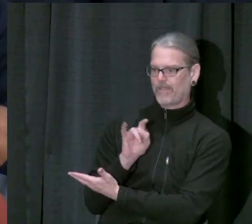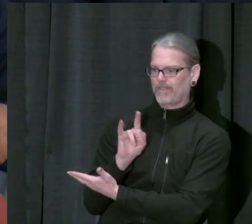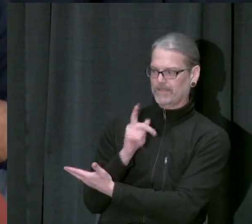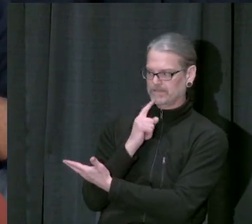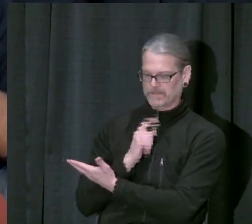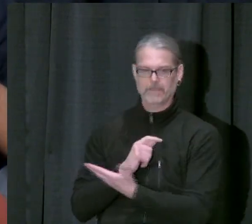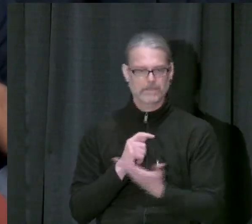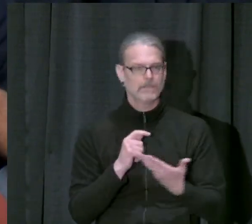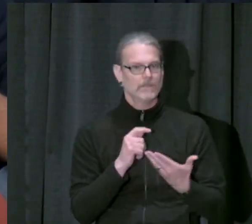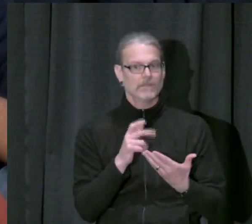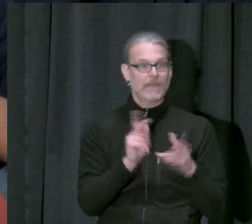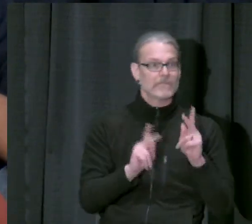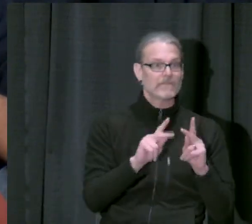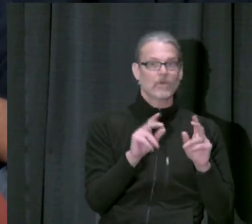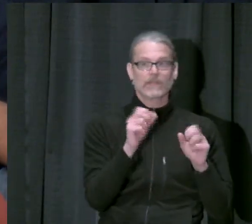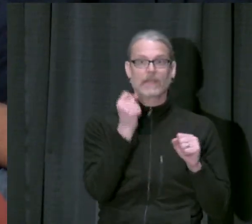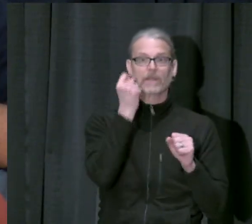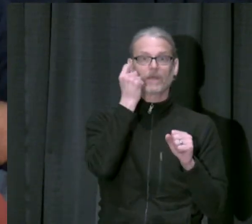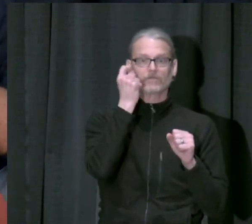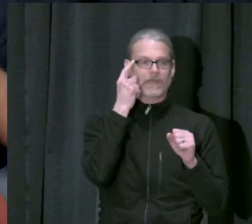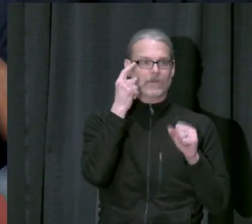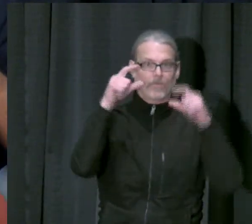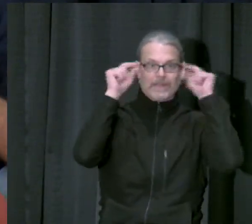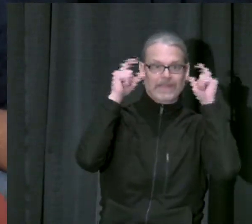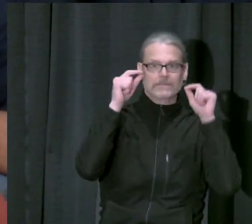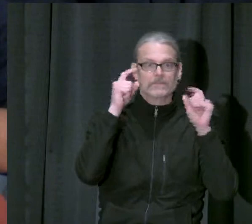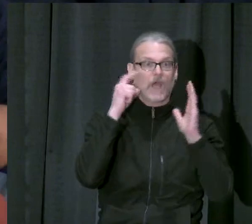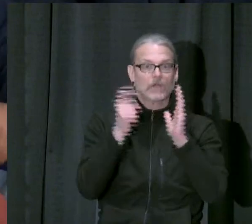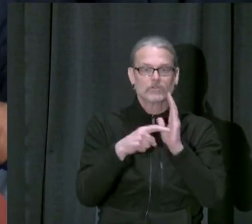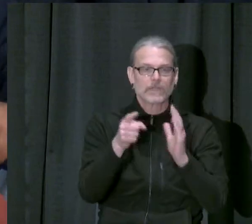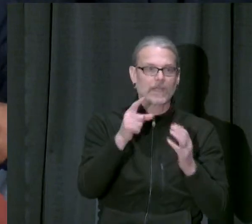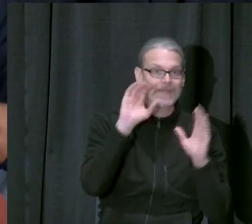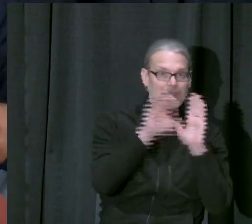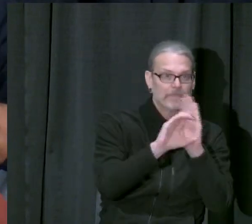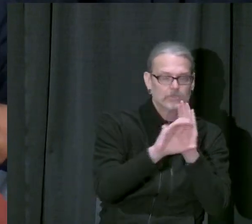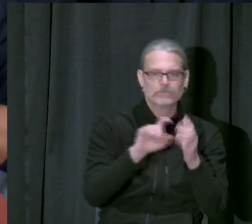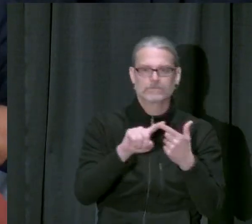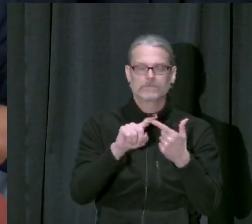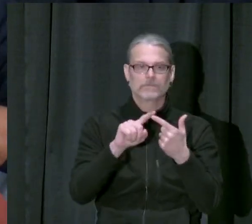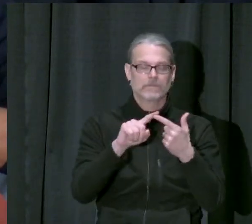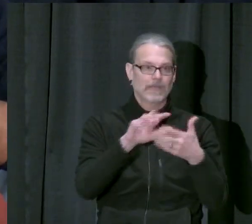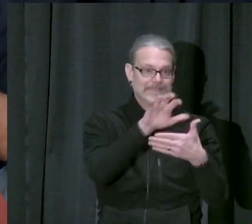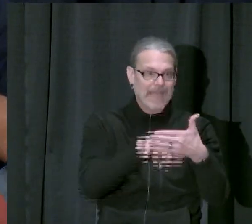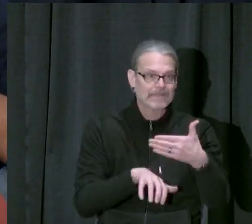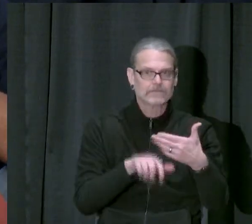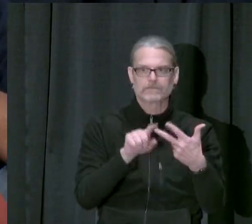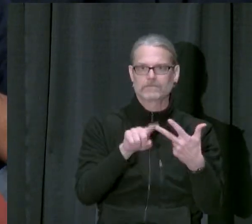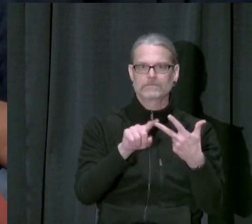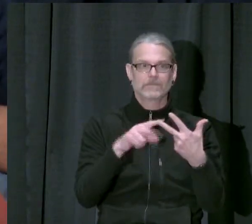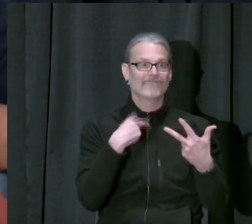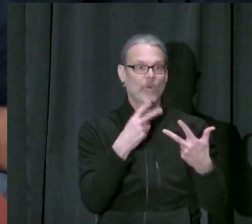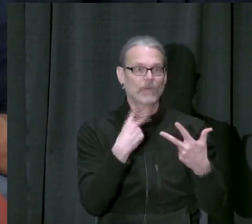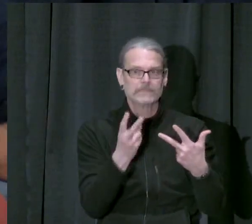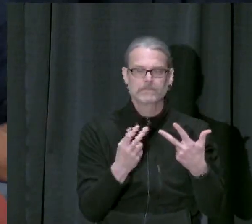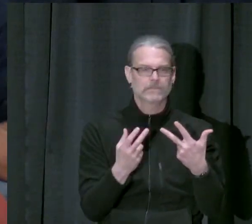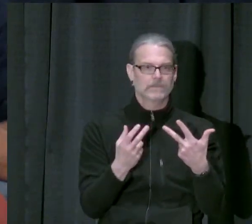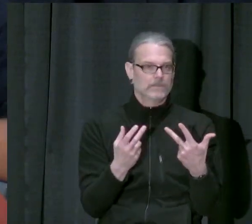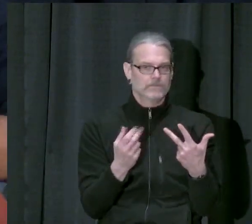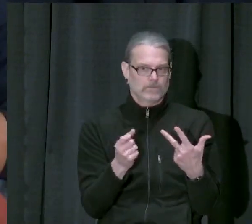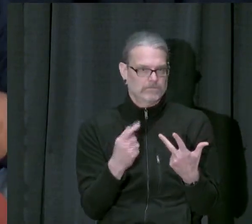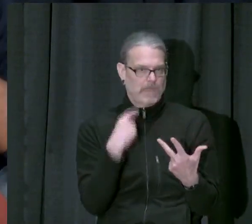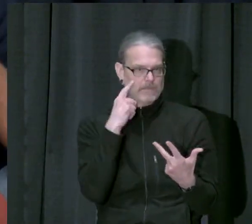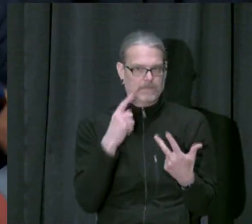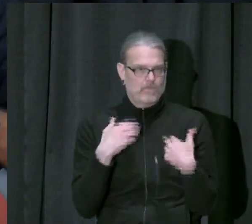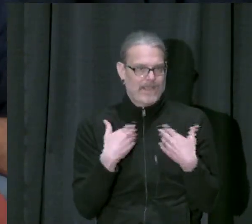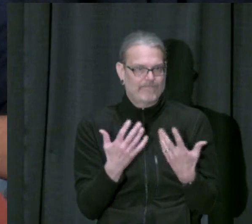that's able to understand images, that's able to understand text, that's able to understand voice, and all that users have to do is just have a conversation with it,